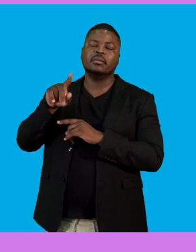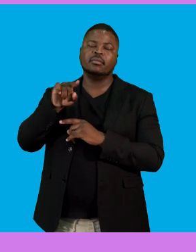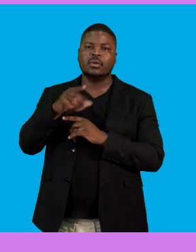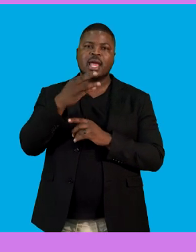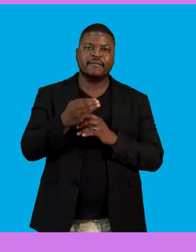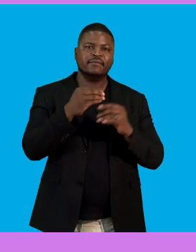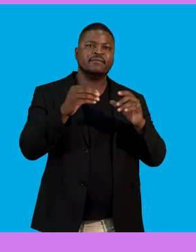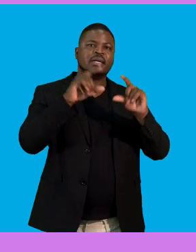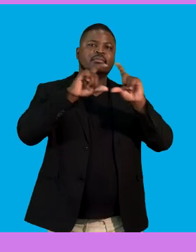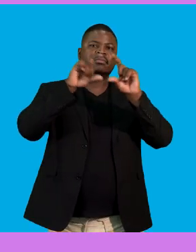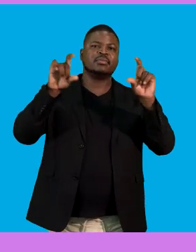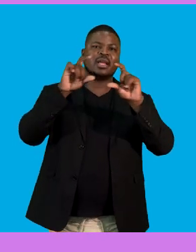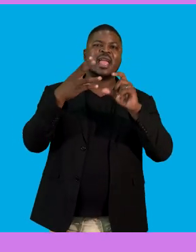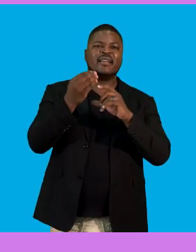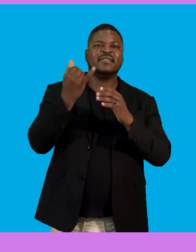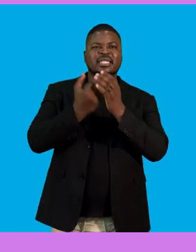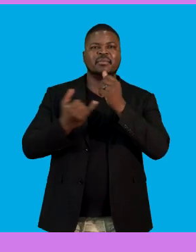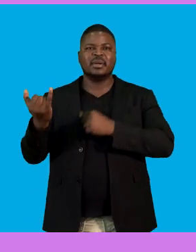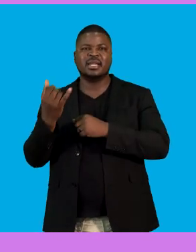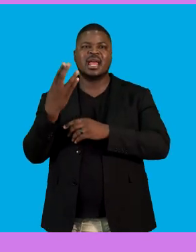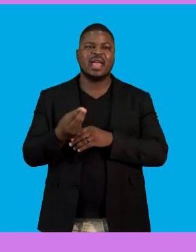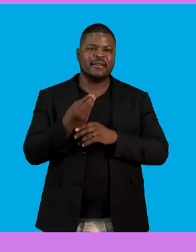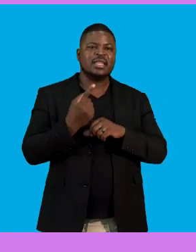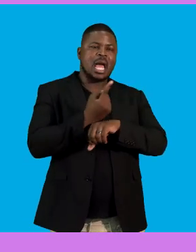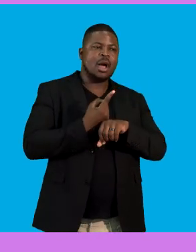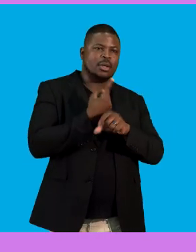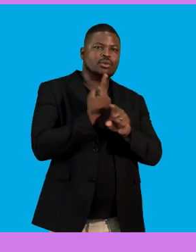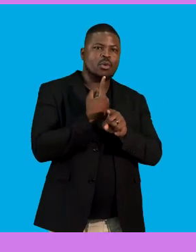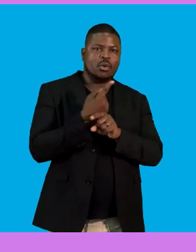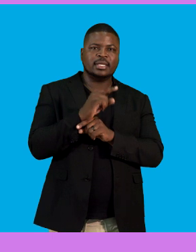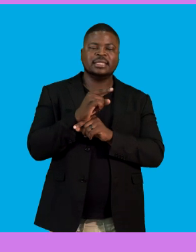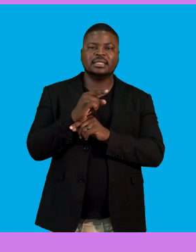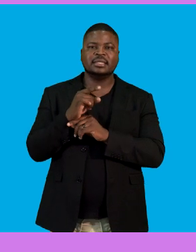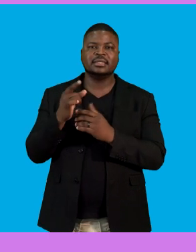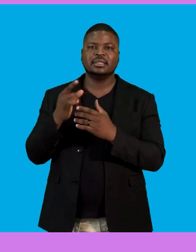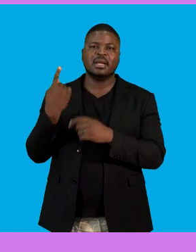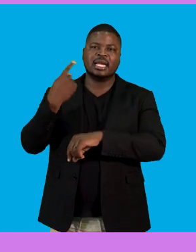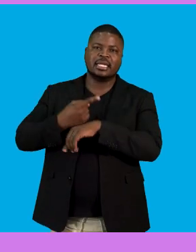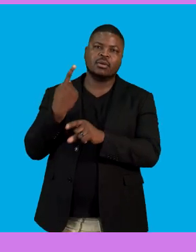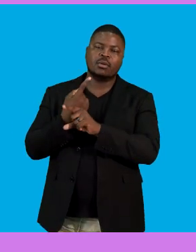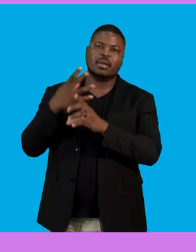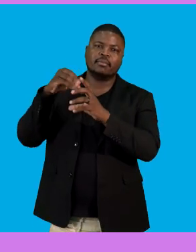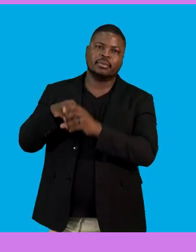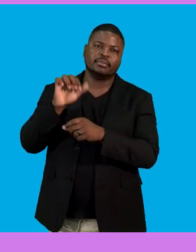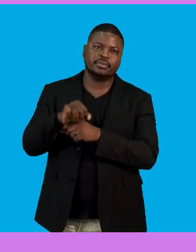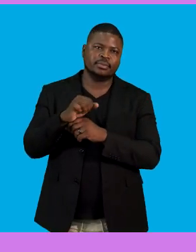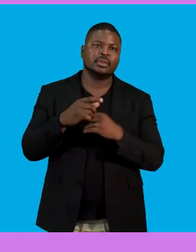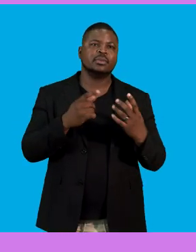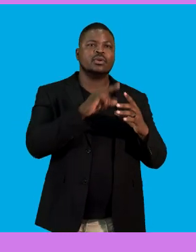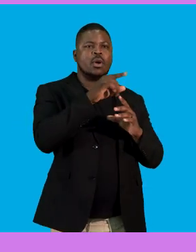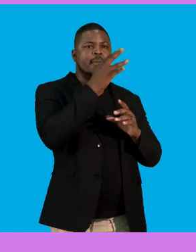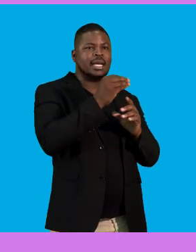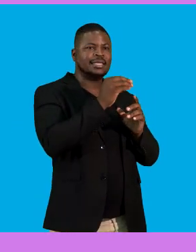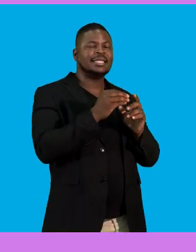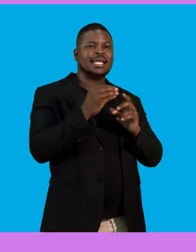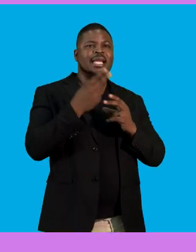our independent, we'll have the number of hours they spent a day. So now we have to represent this information on a